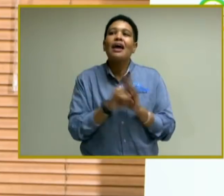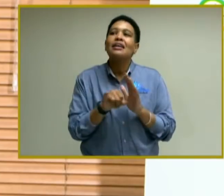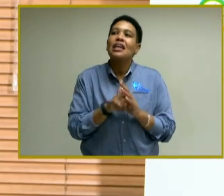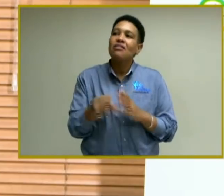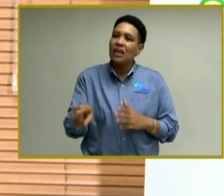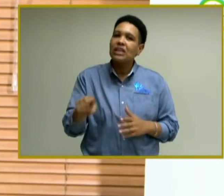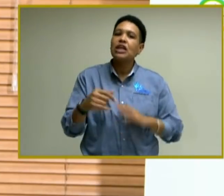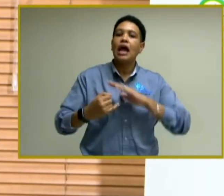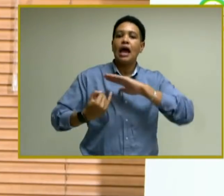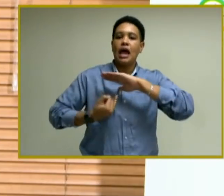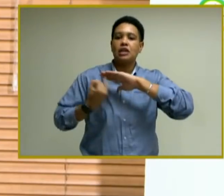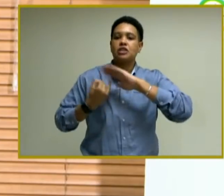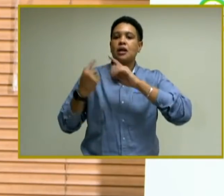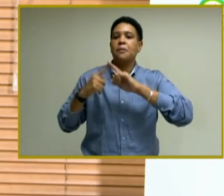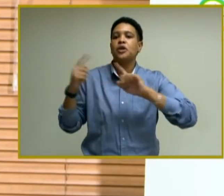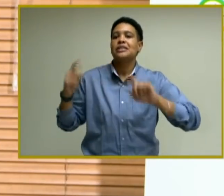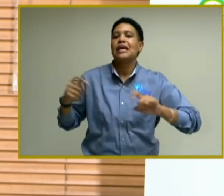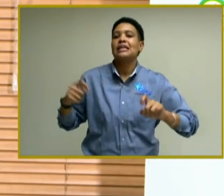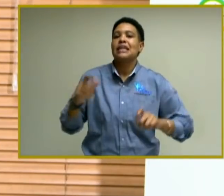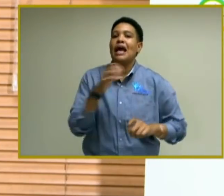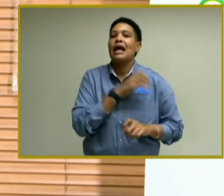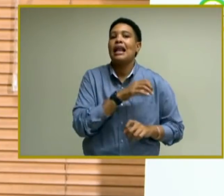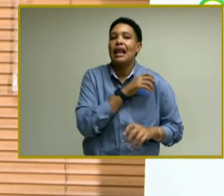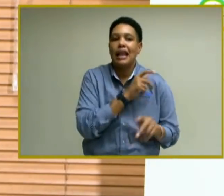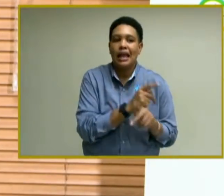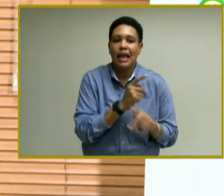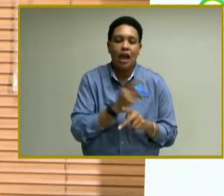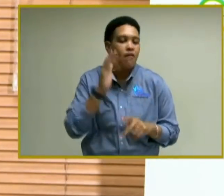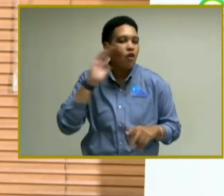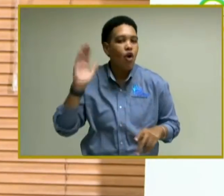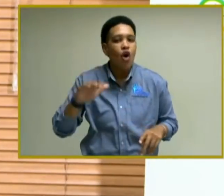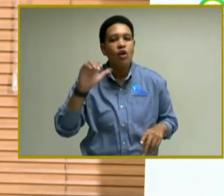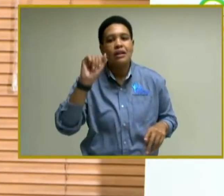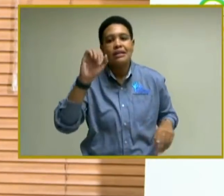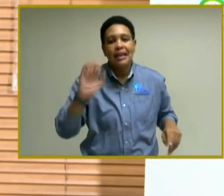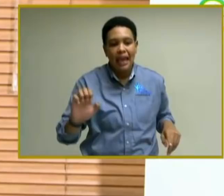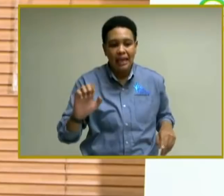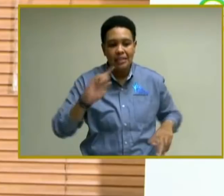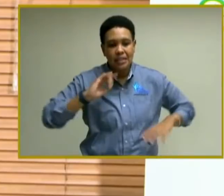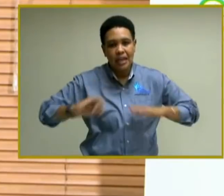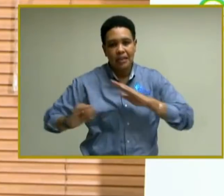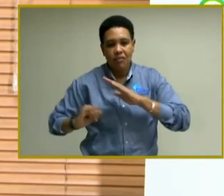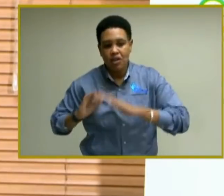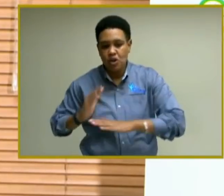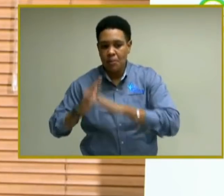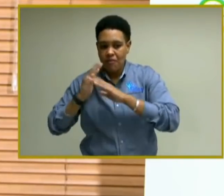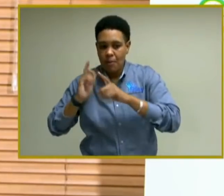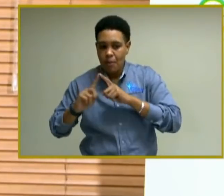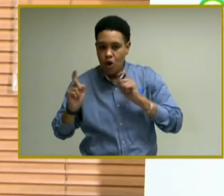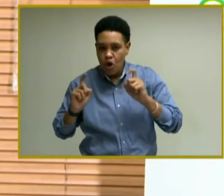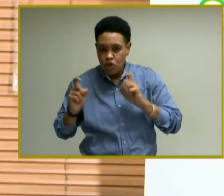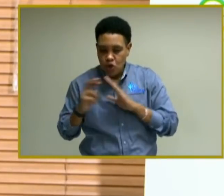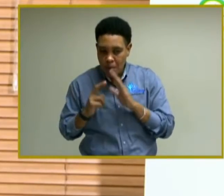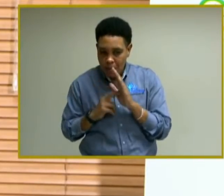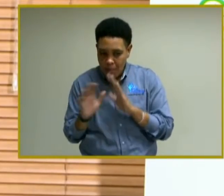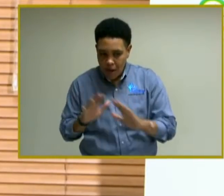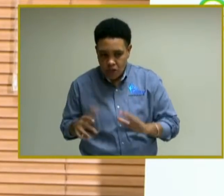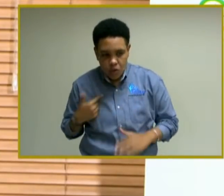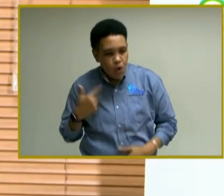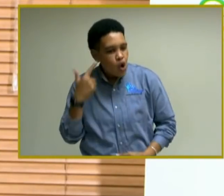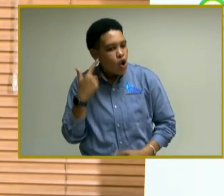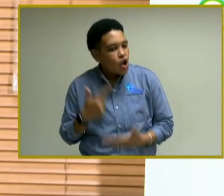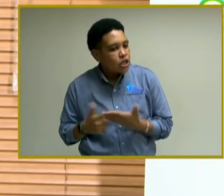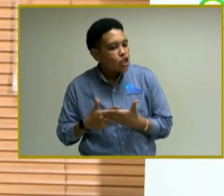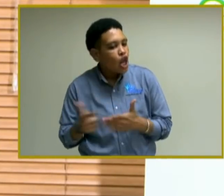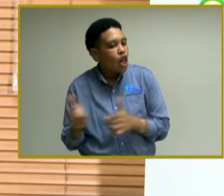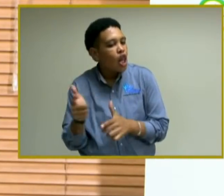identification, isolation, testing, and clinical care of all cases, infection prevention and control measures, we've heard that discussed earlier,